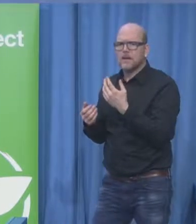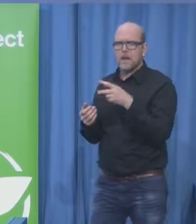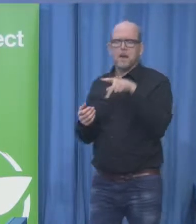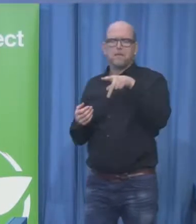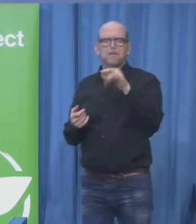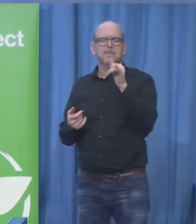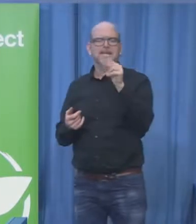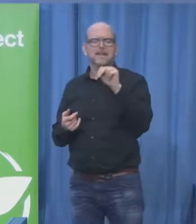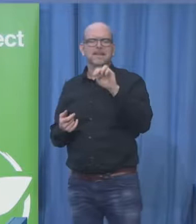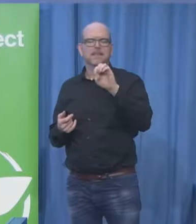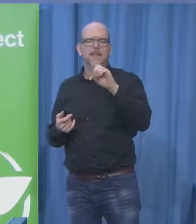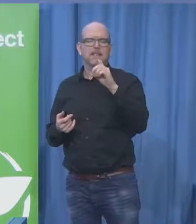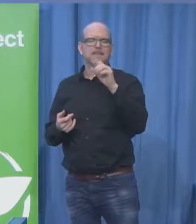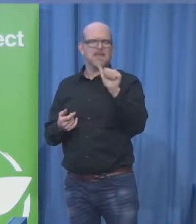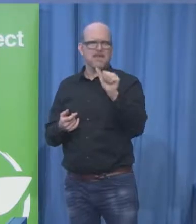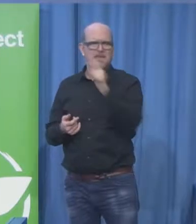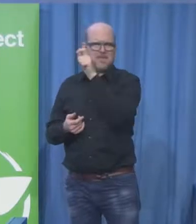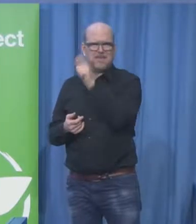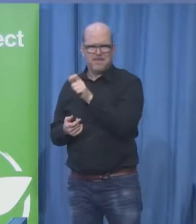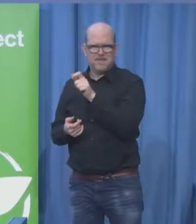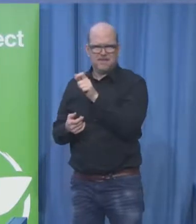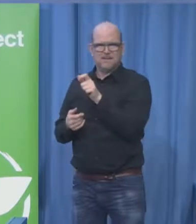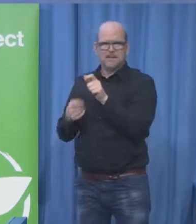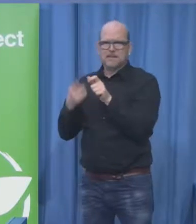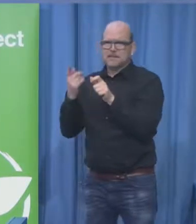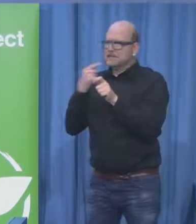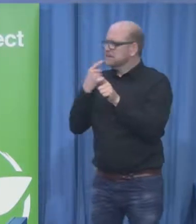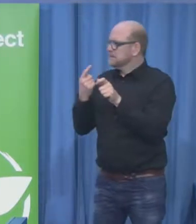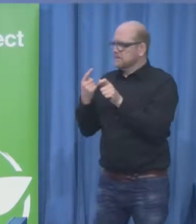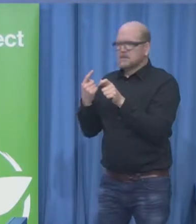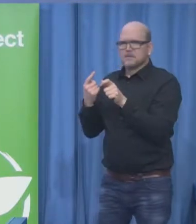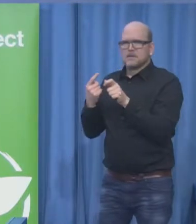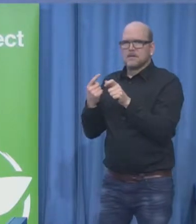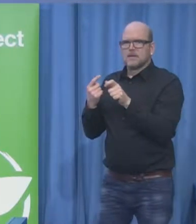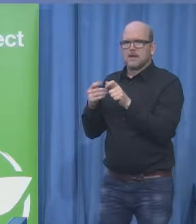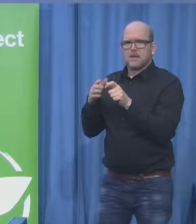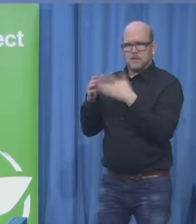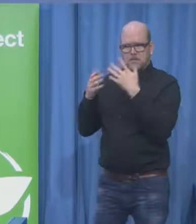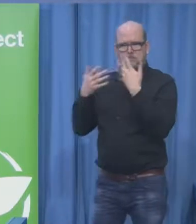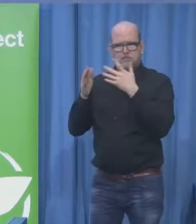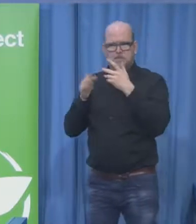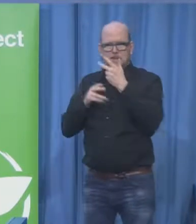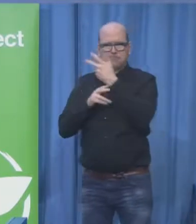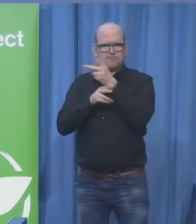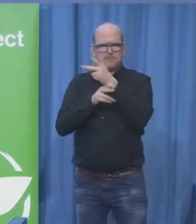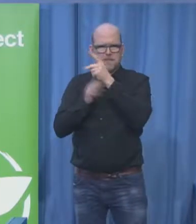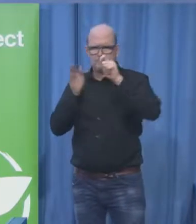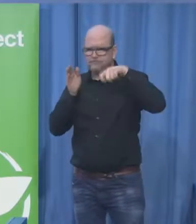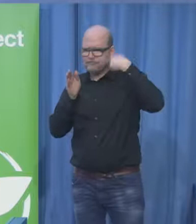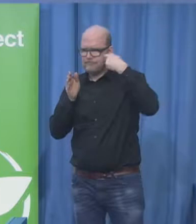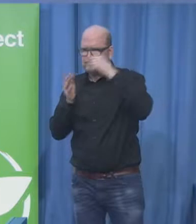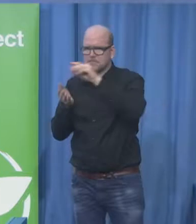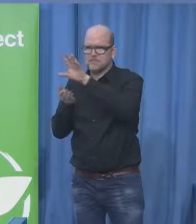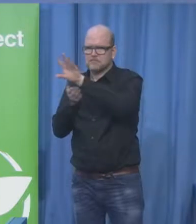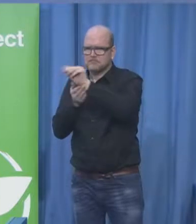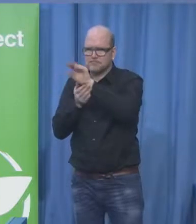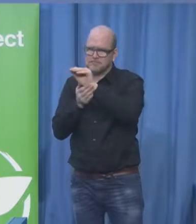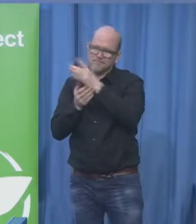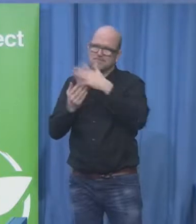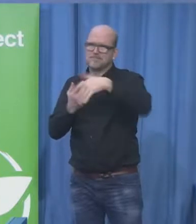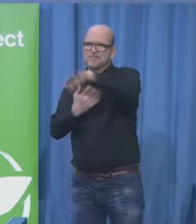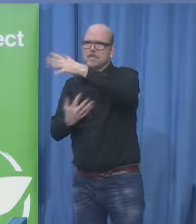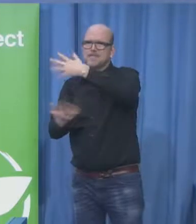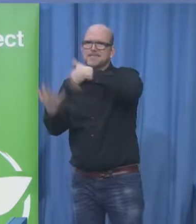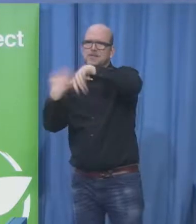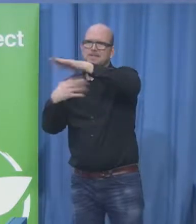group of disability partners engaged at UN Habitat 3, the International City Summit that was just held in Quito a few months ago. He is also president